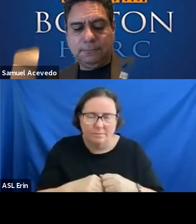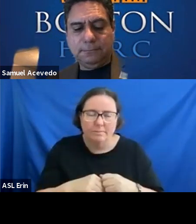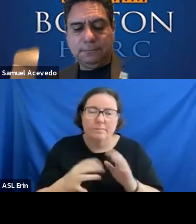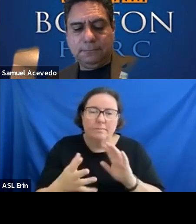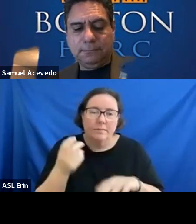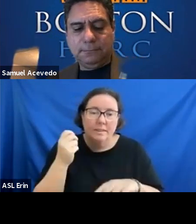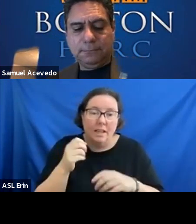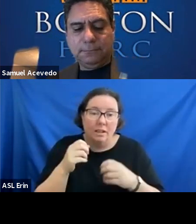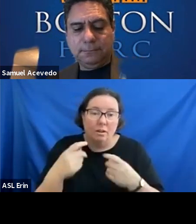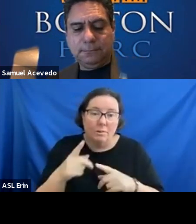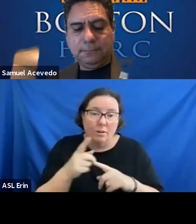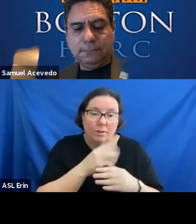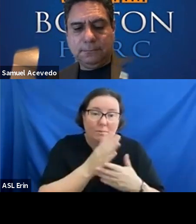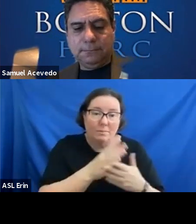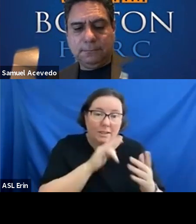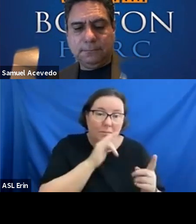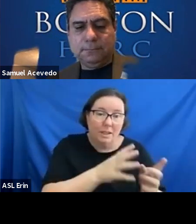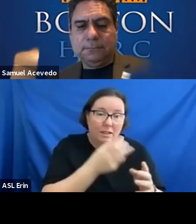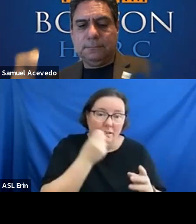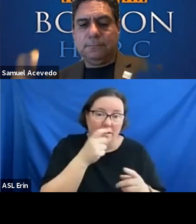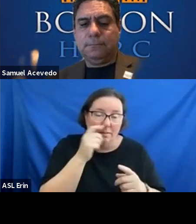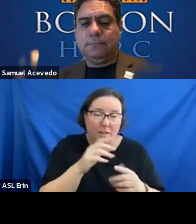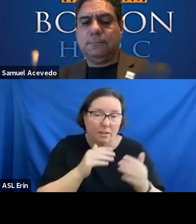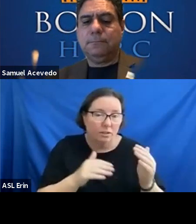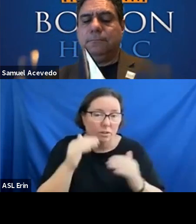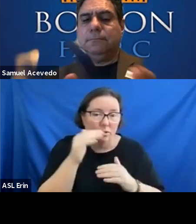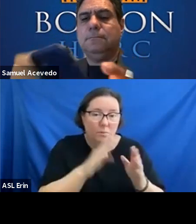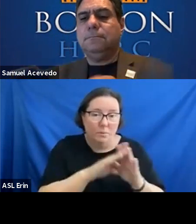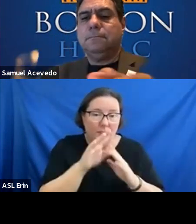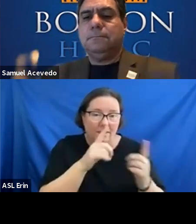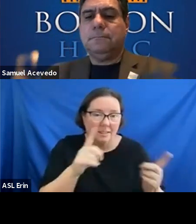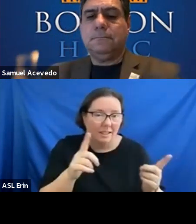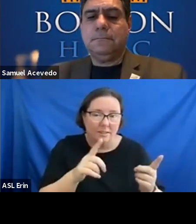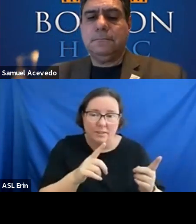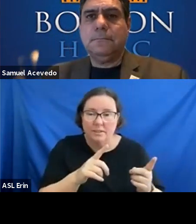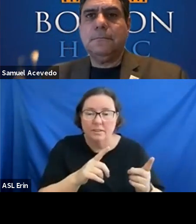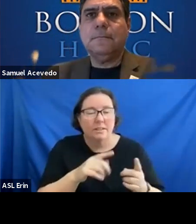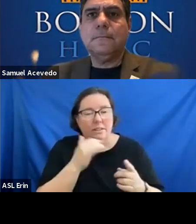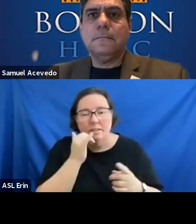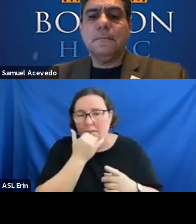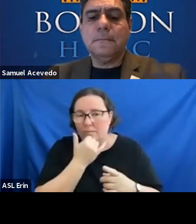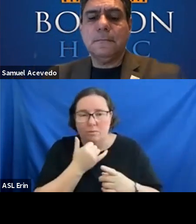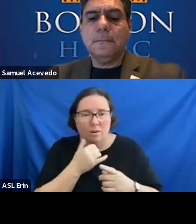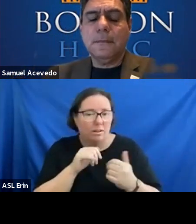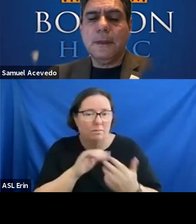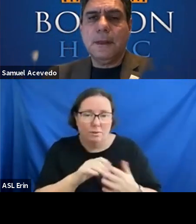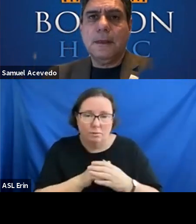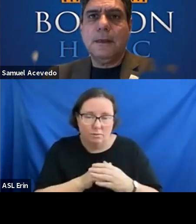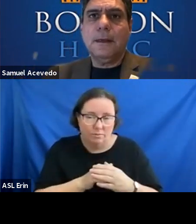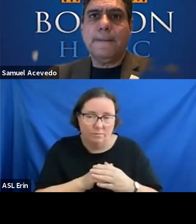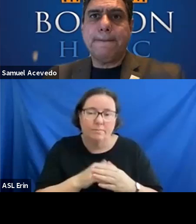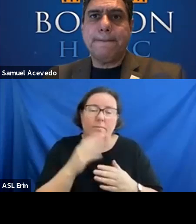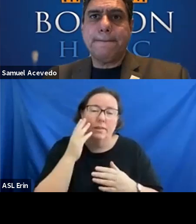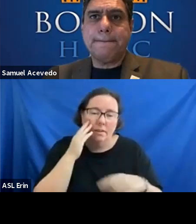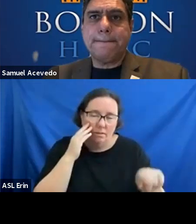taking opportunities from kids because they are too successful is 20 a backward approach. So I know